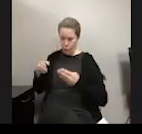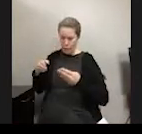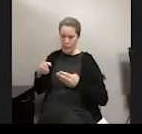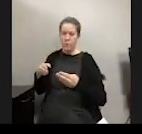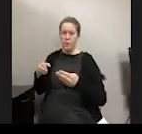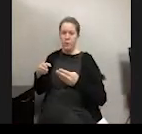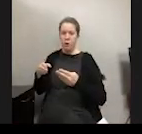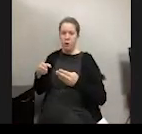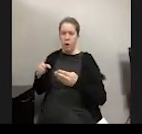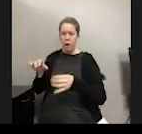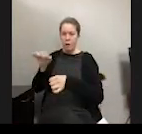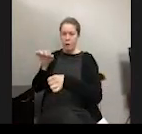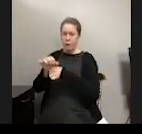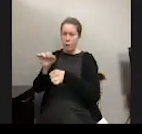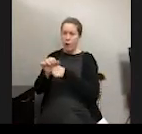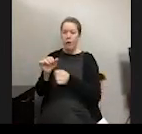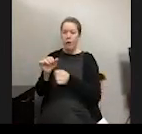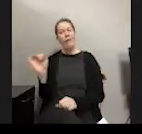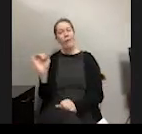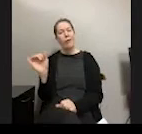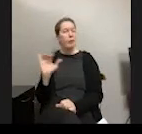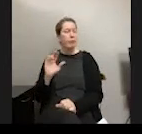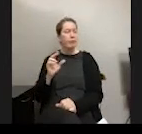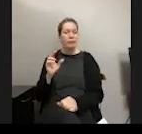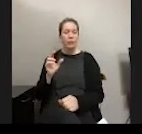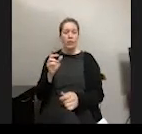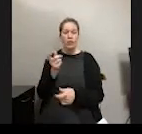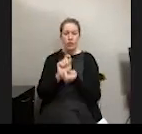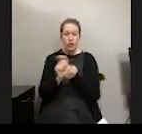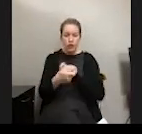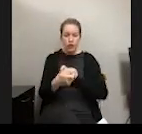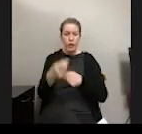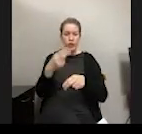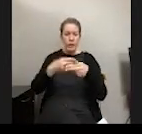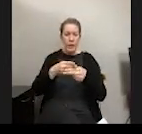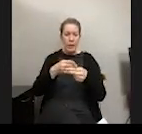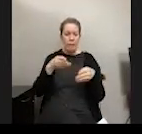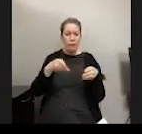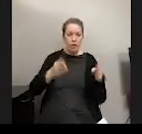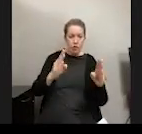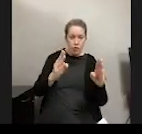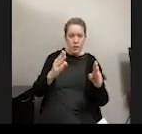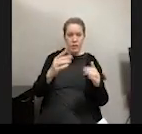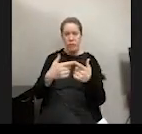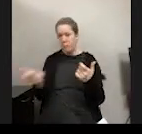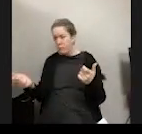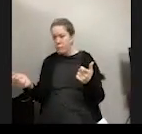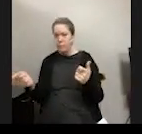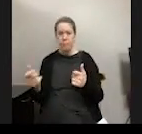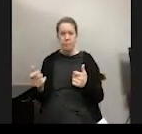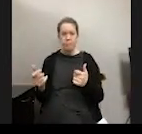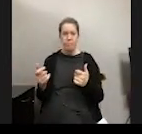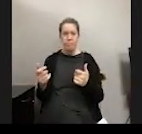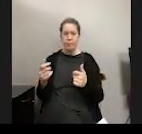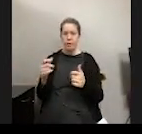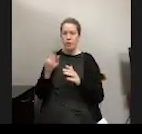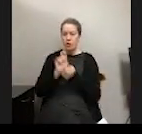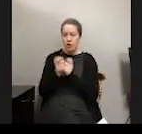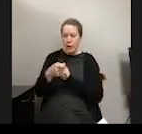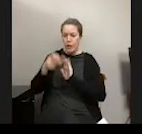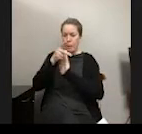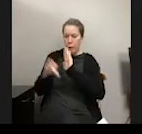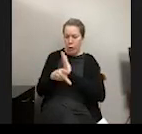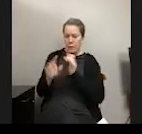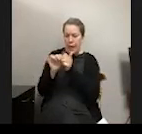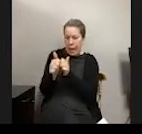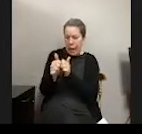about renaming streets and monuments and so forth, and what that looks like going into council and changing policy and getting